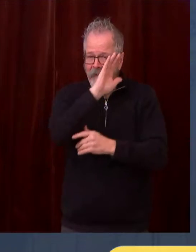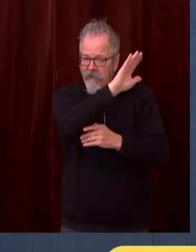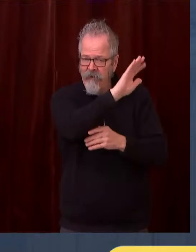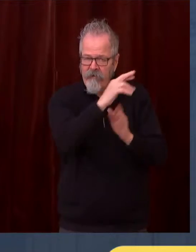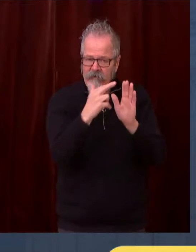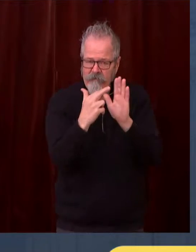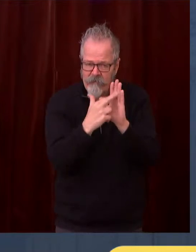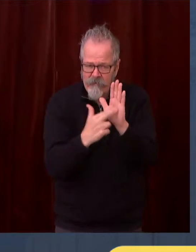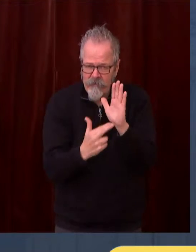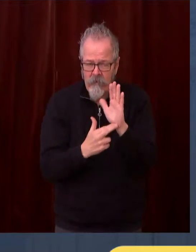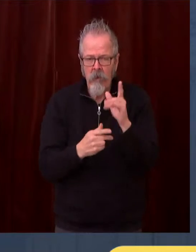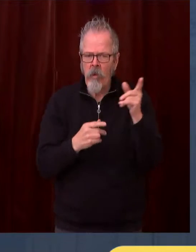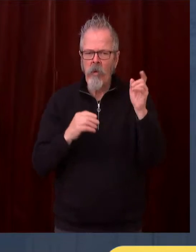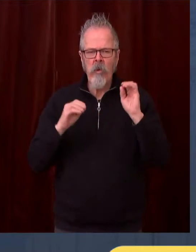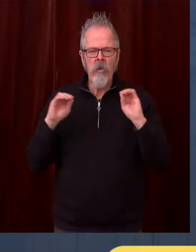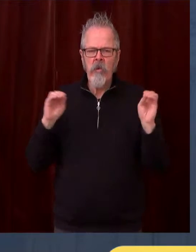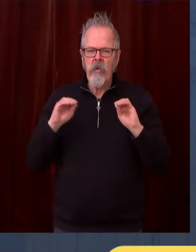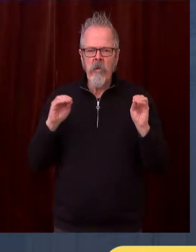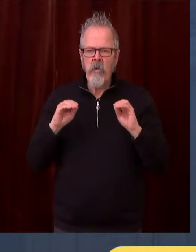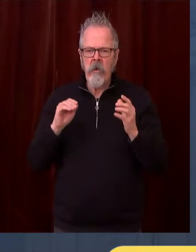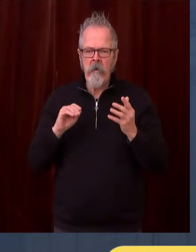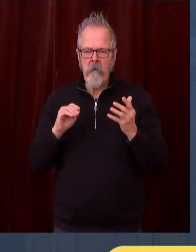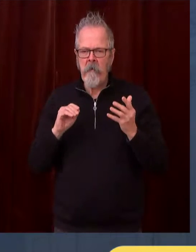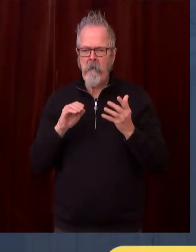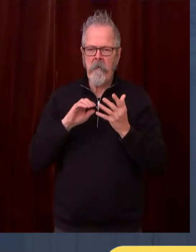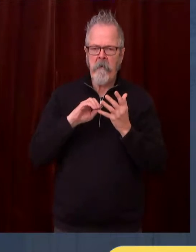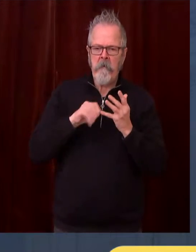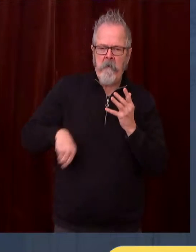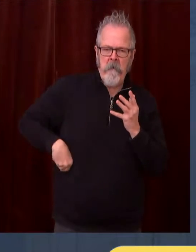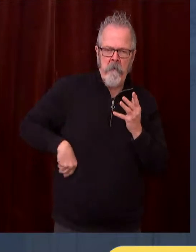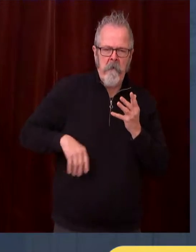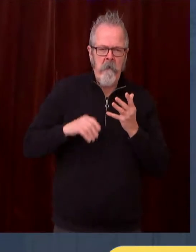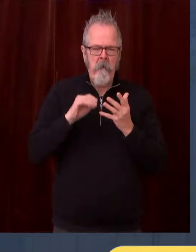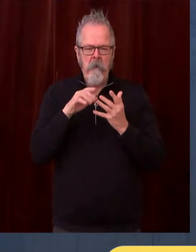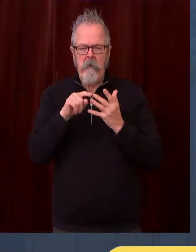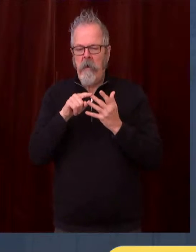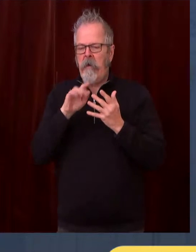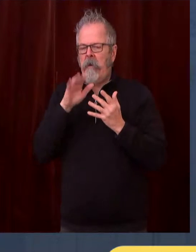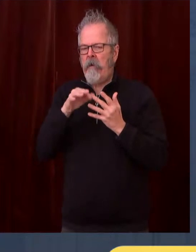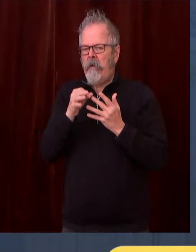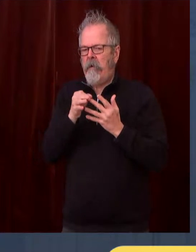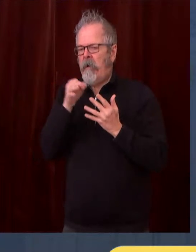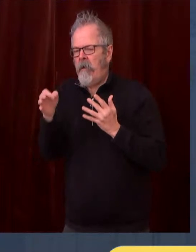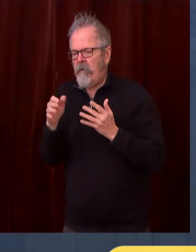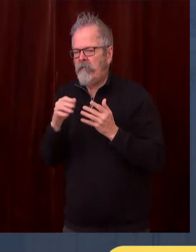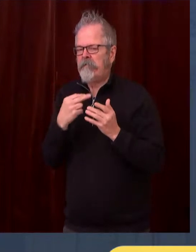to me, and I hope to others, to start down the road to recover from this pandemic.